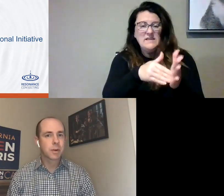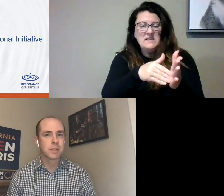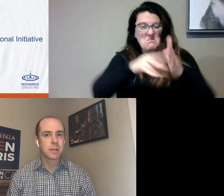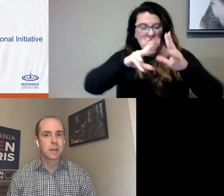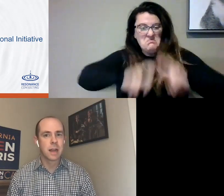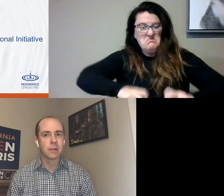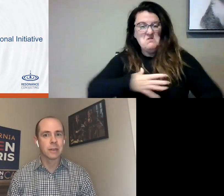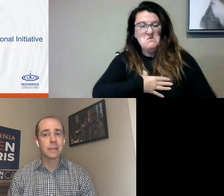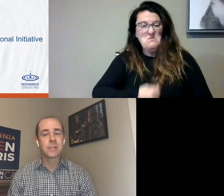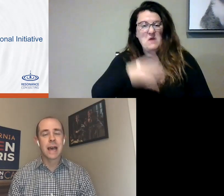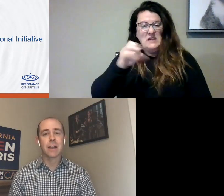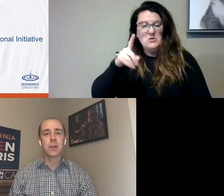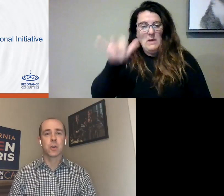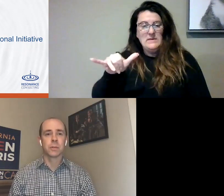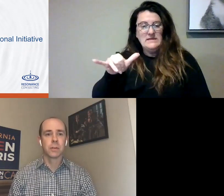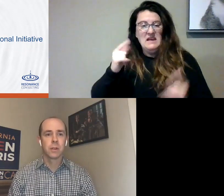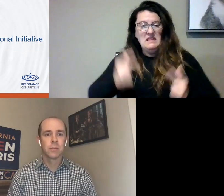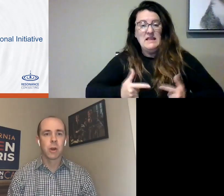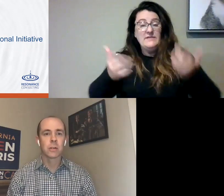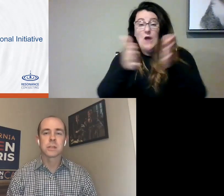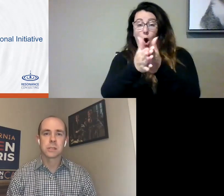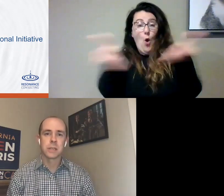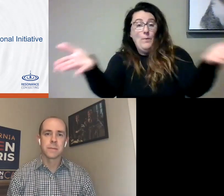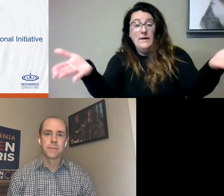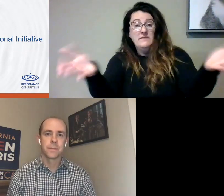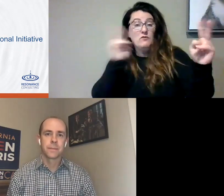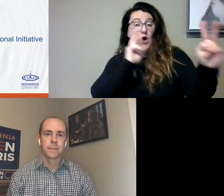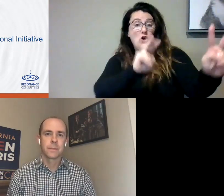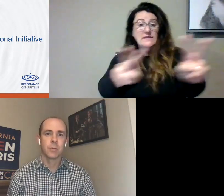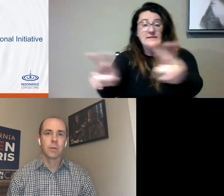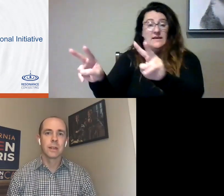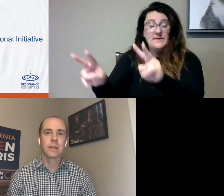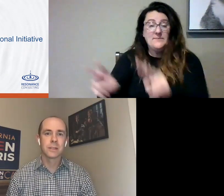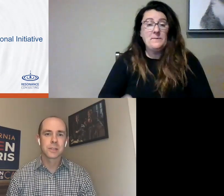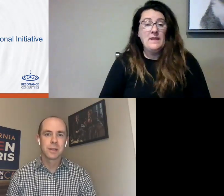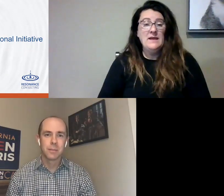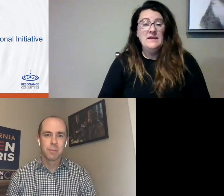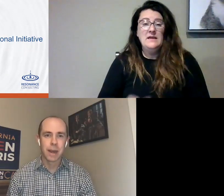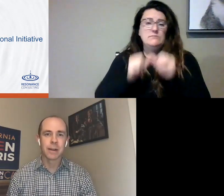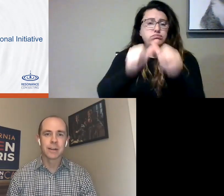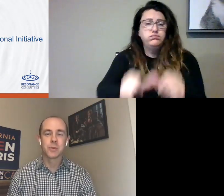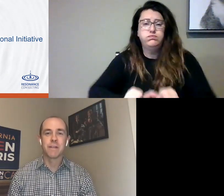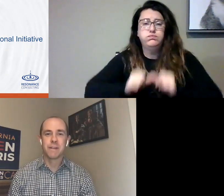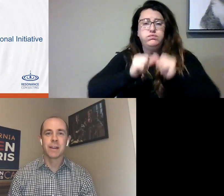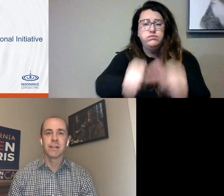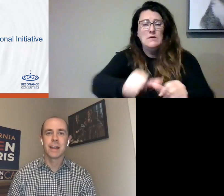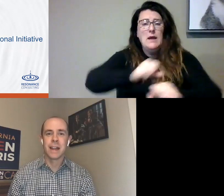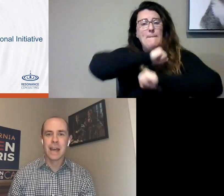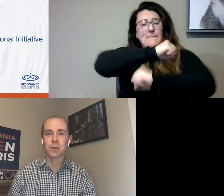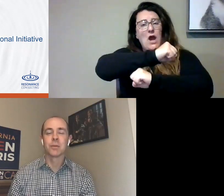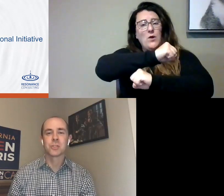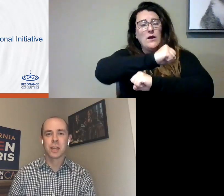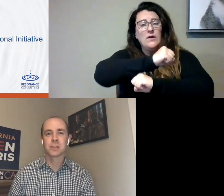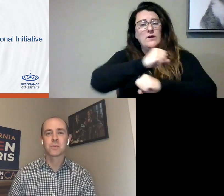white supremacy that now lives out in the open for all to see. A relentless barrier to a fair